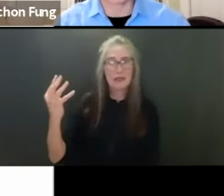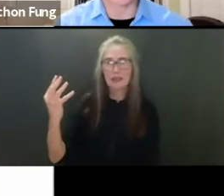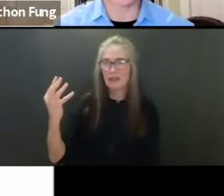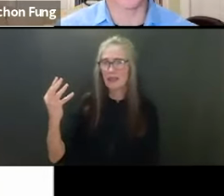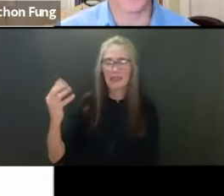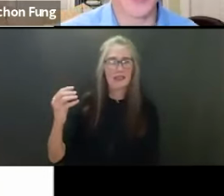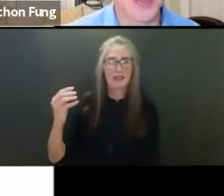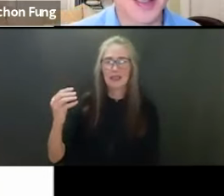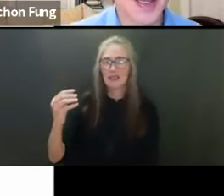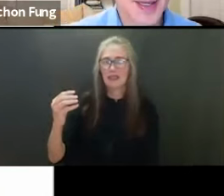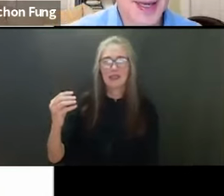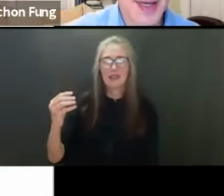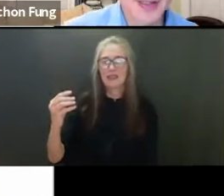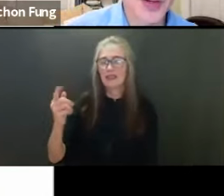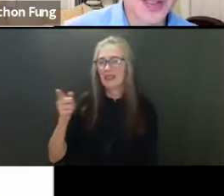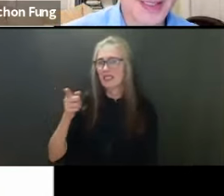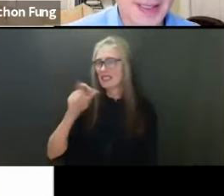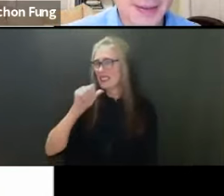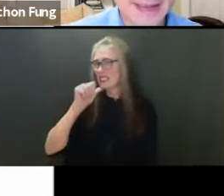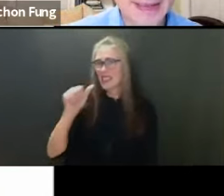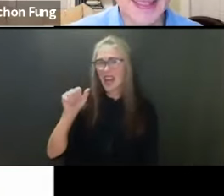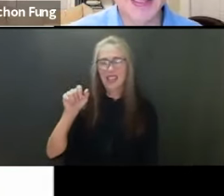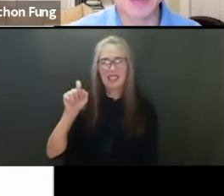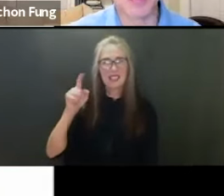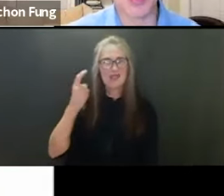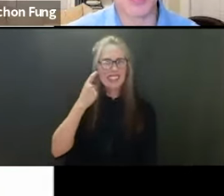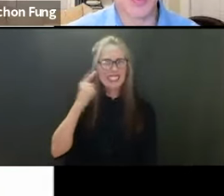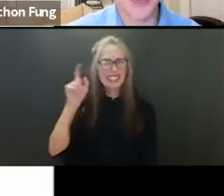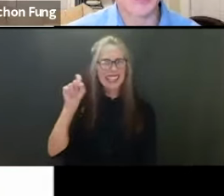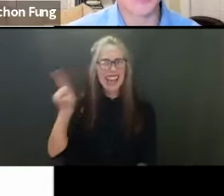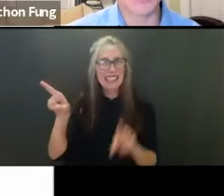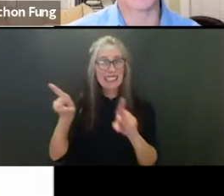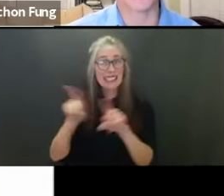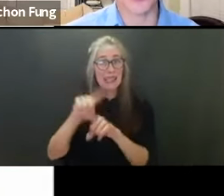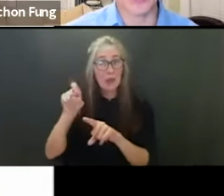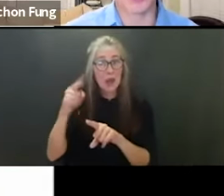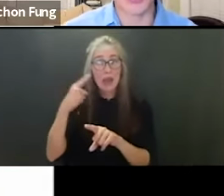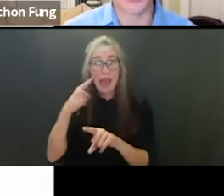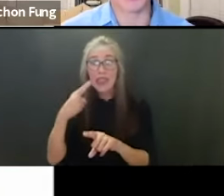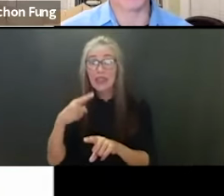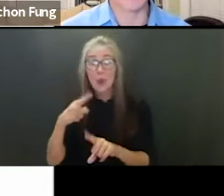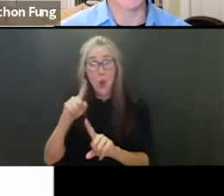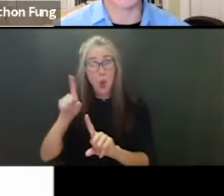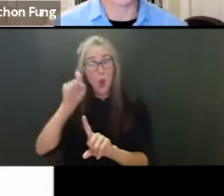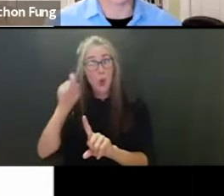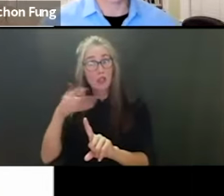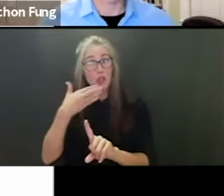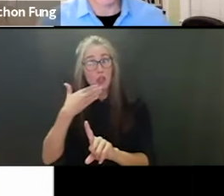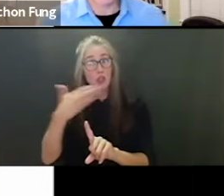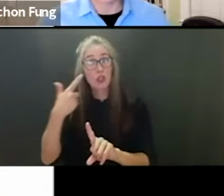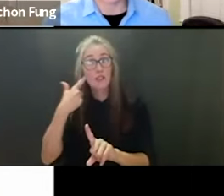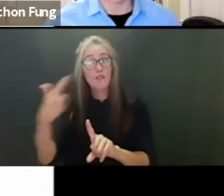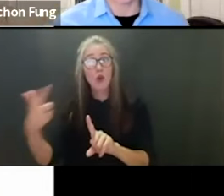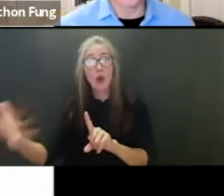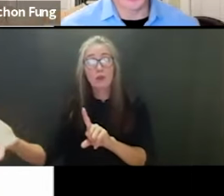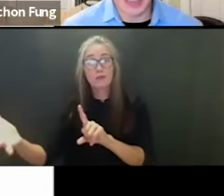from 2014. As far as I can tell, they didn't ask a more, didn't ask this very question more recently, but